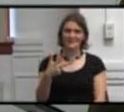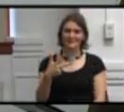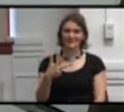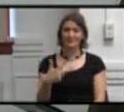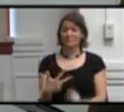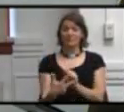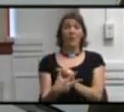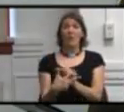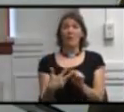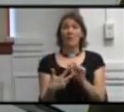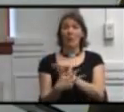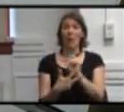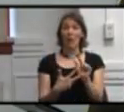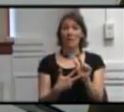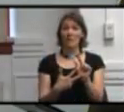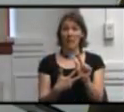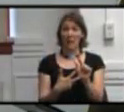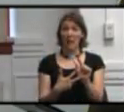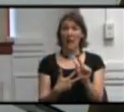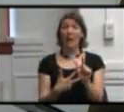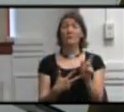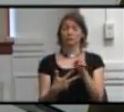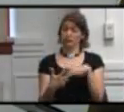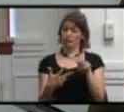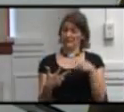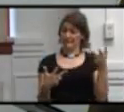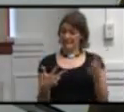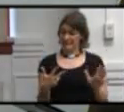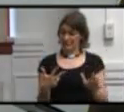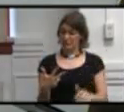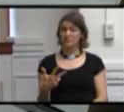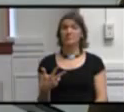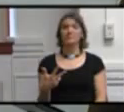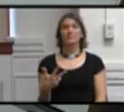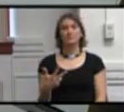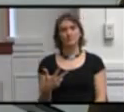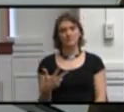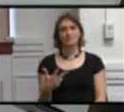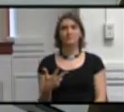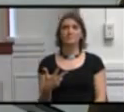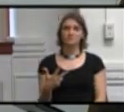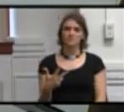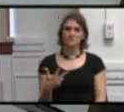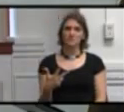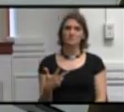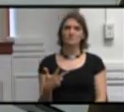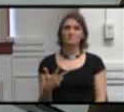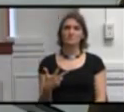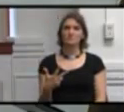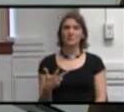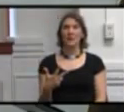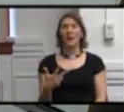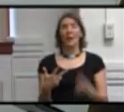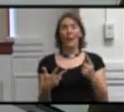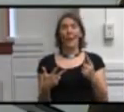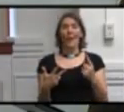All three of these have been reviewed. Although it is